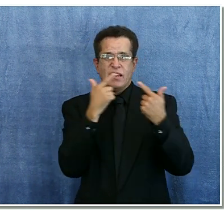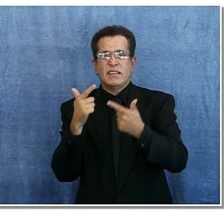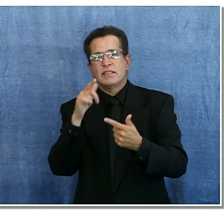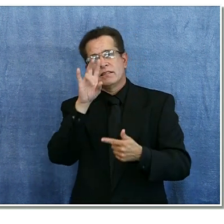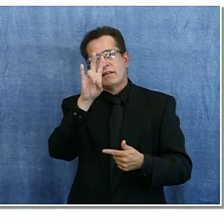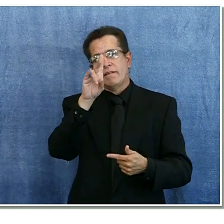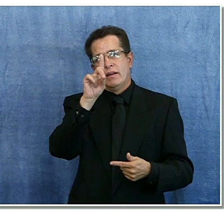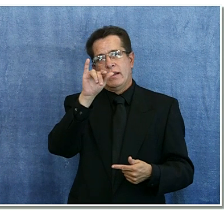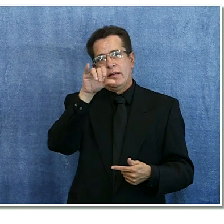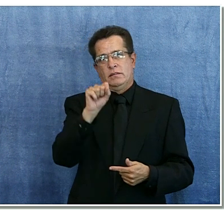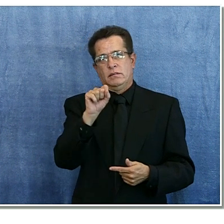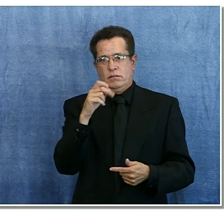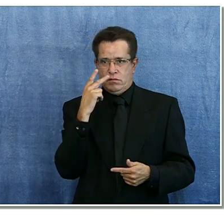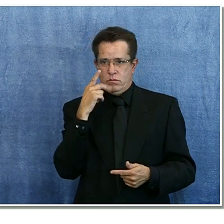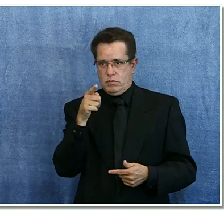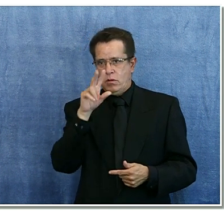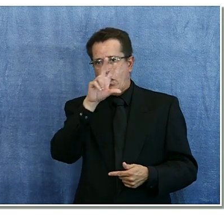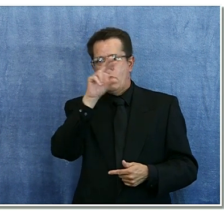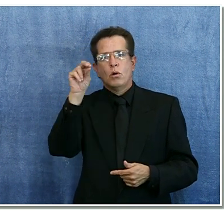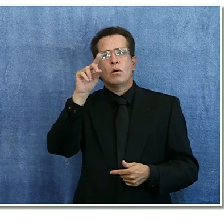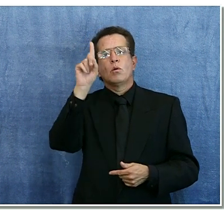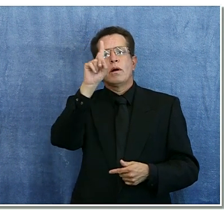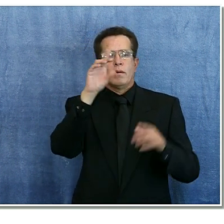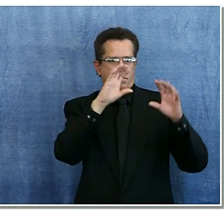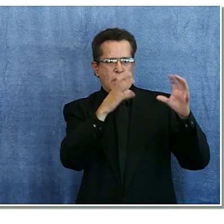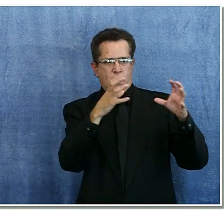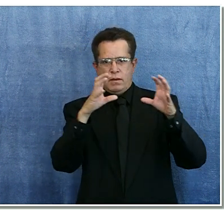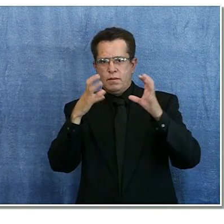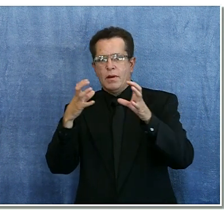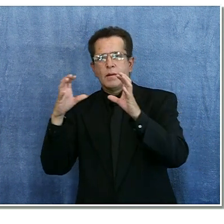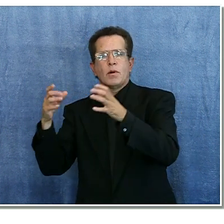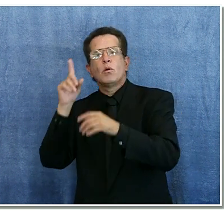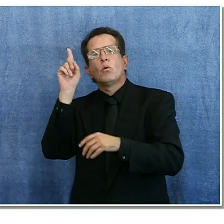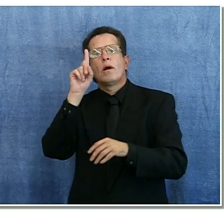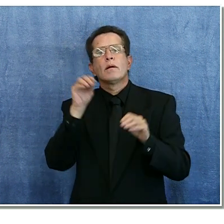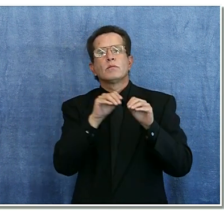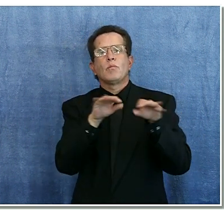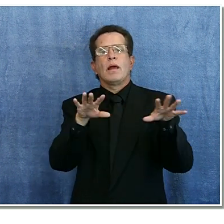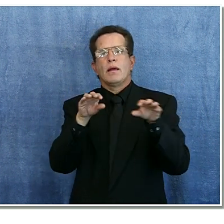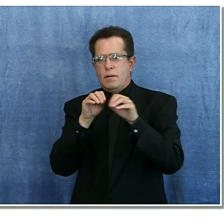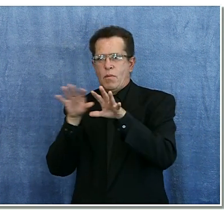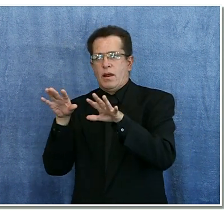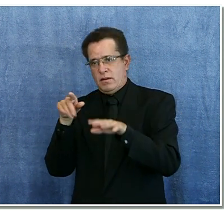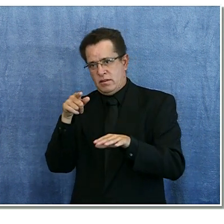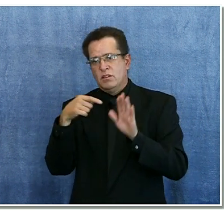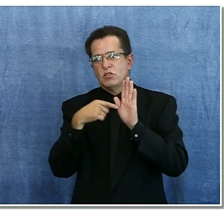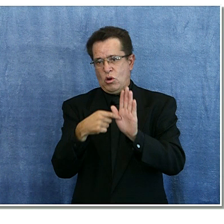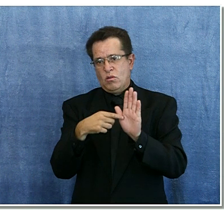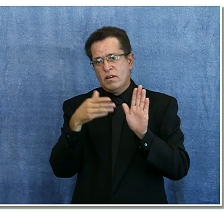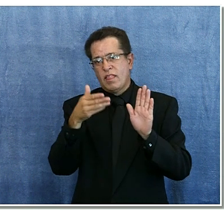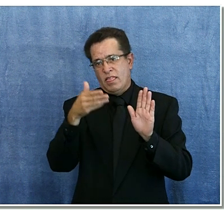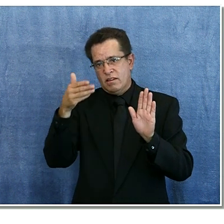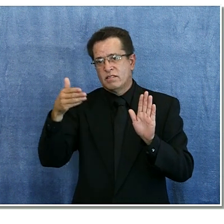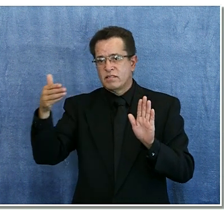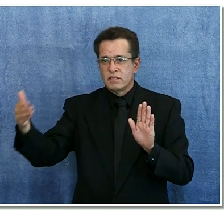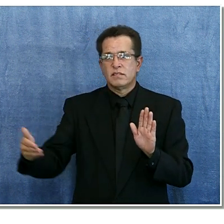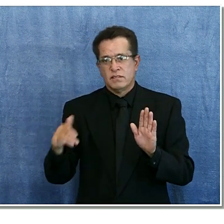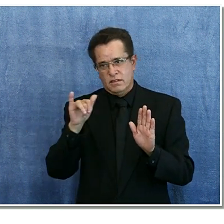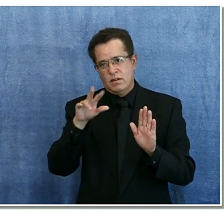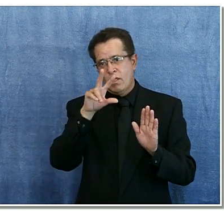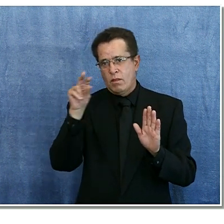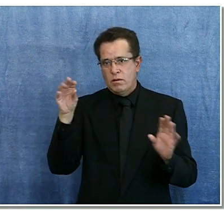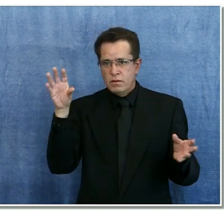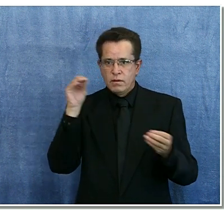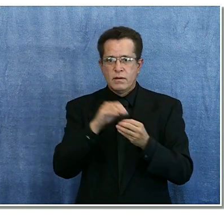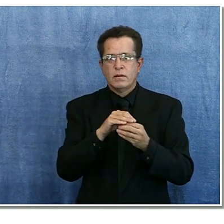shows those 30 outbreaks according to the various sectors that they have been assigned to, and these 30 outbreaks